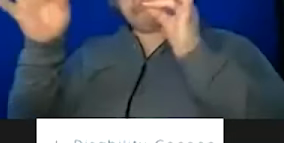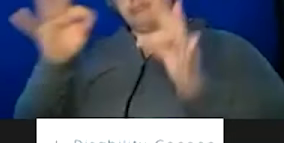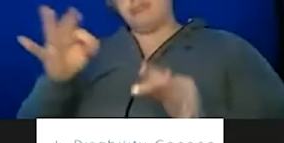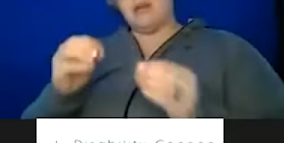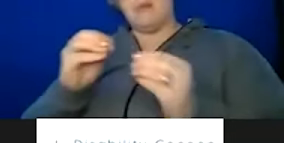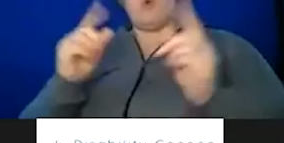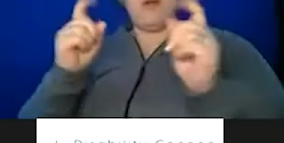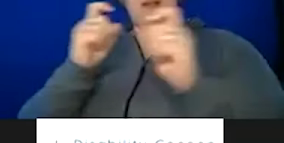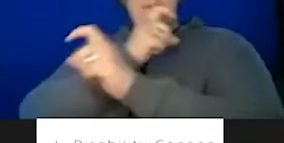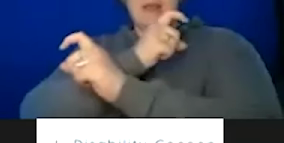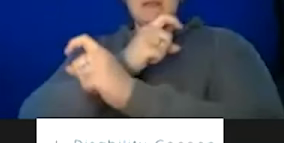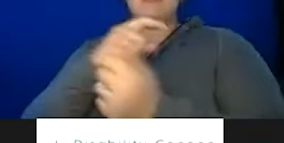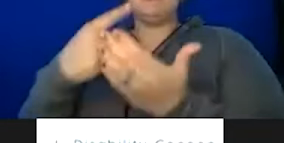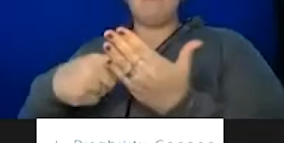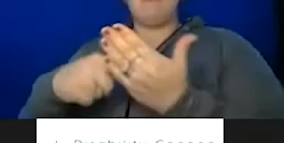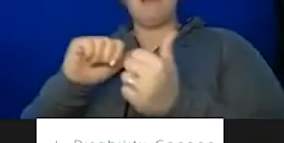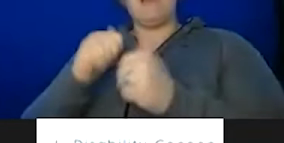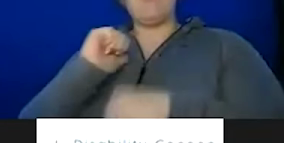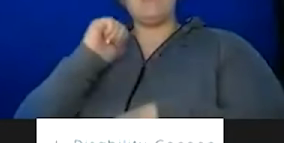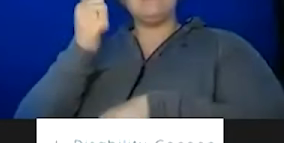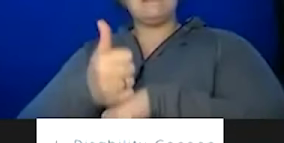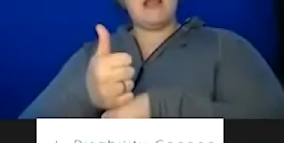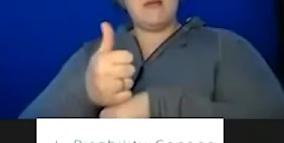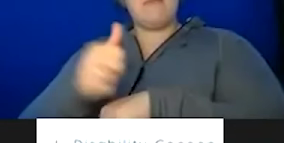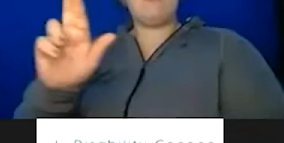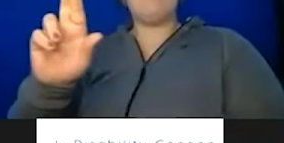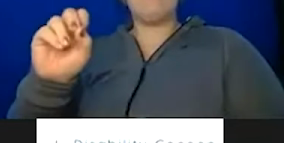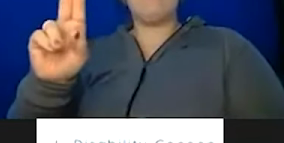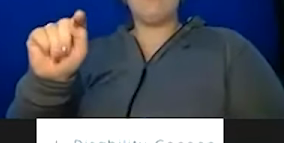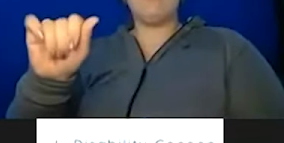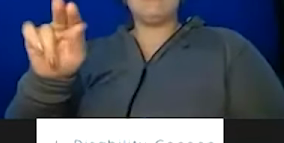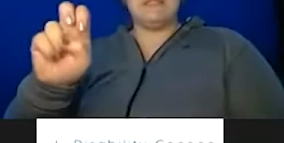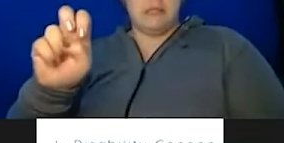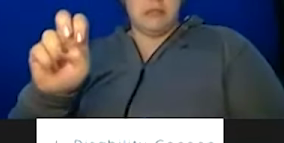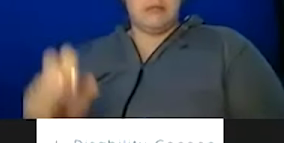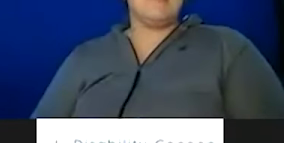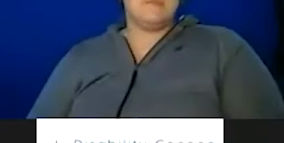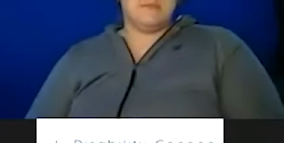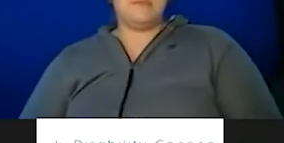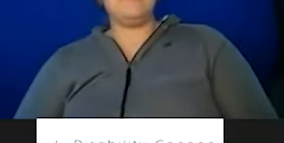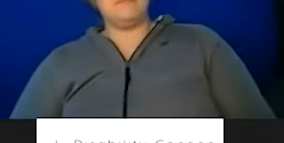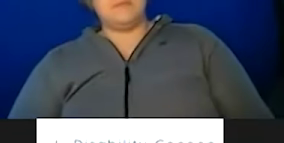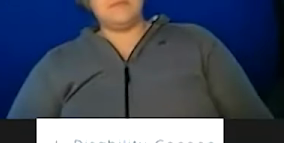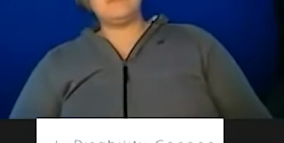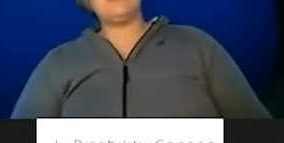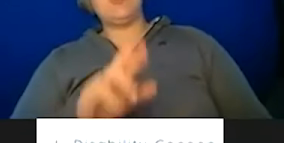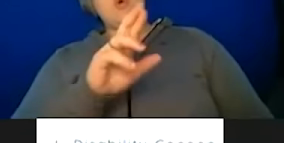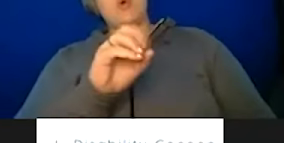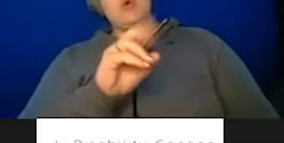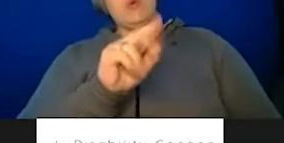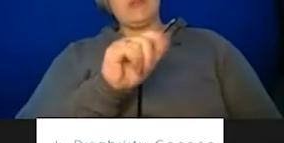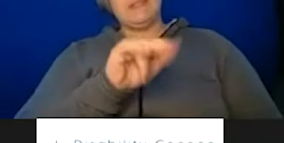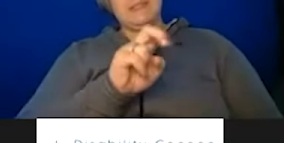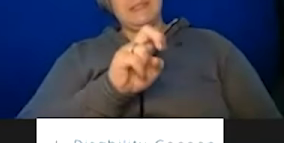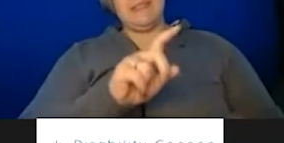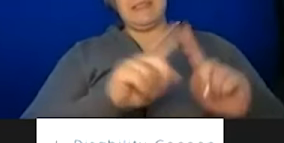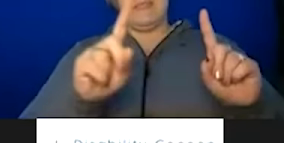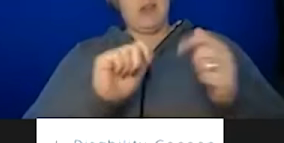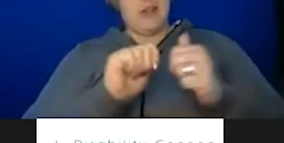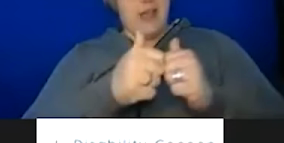about basically how you set up routines. All right, so the way routines differ from